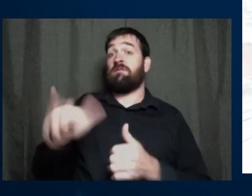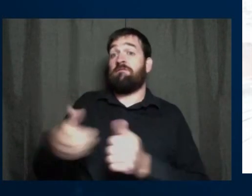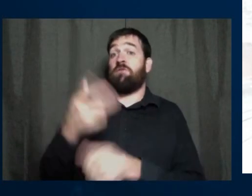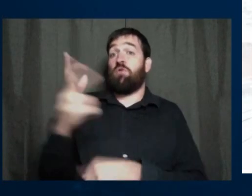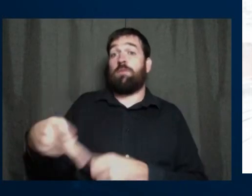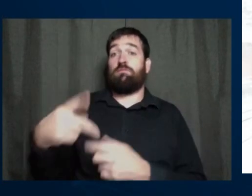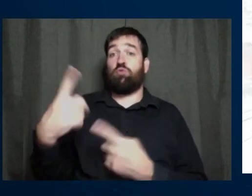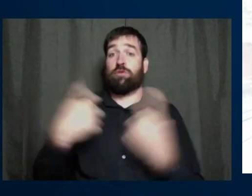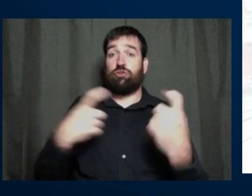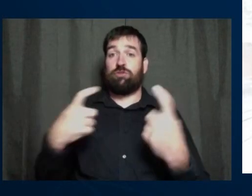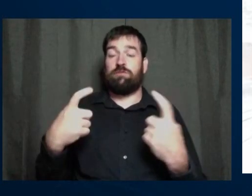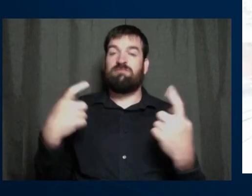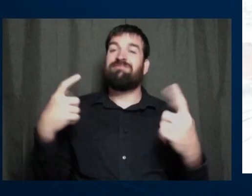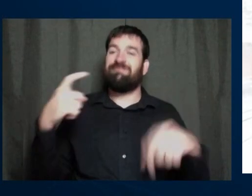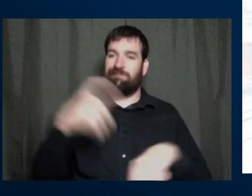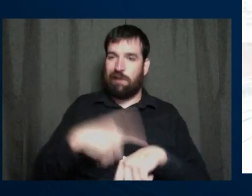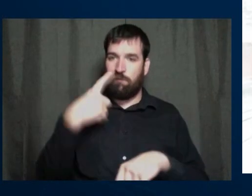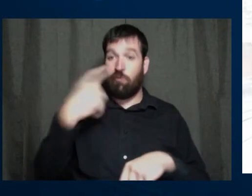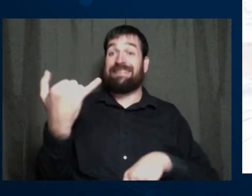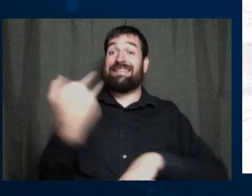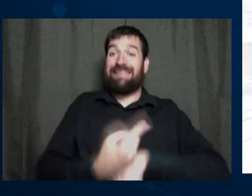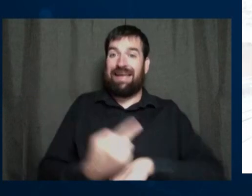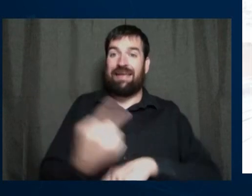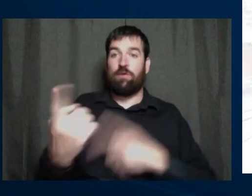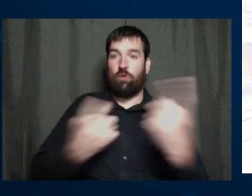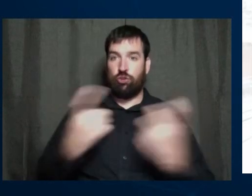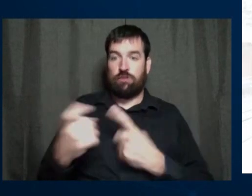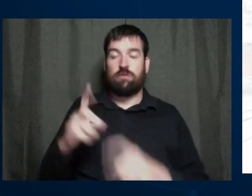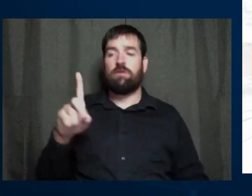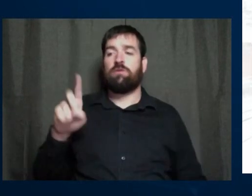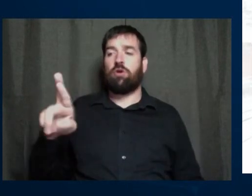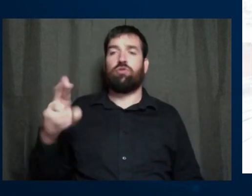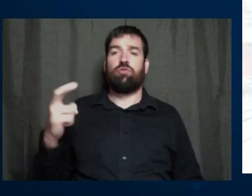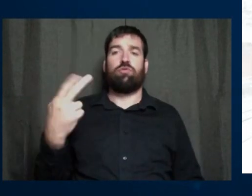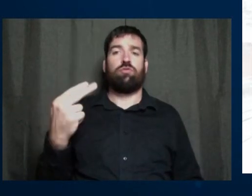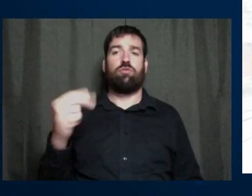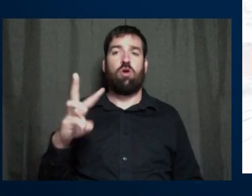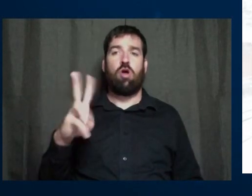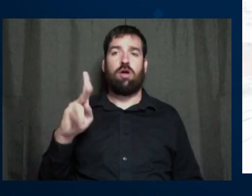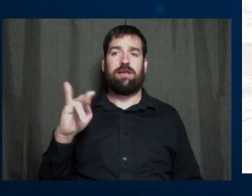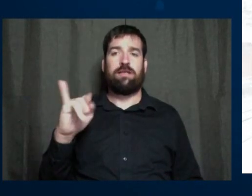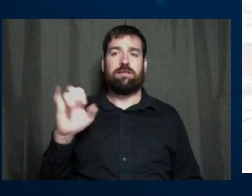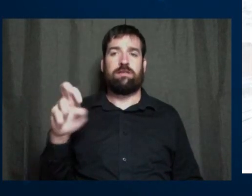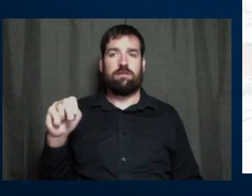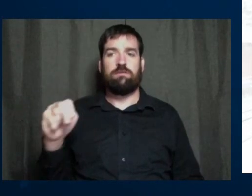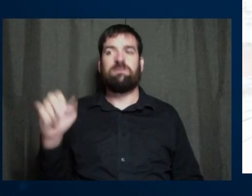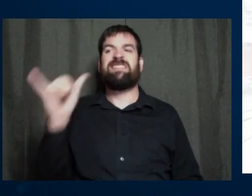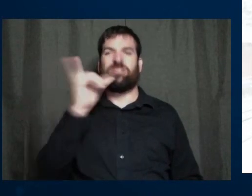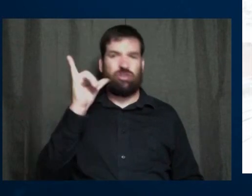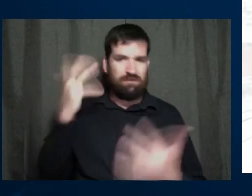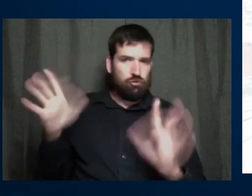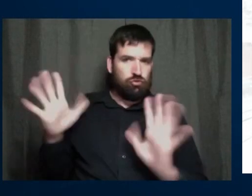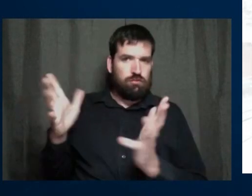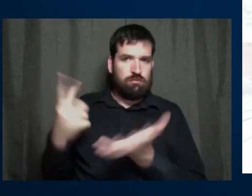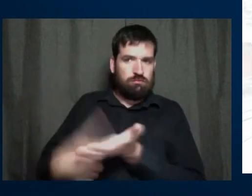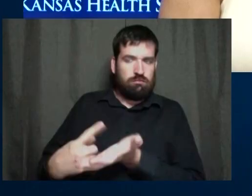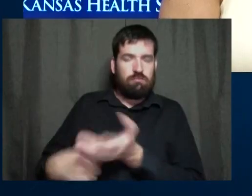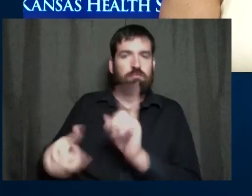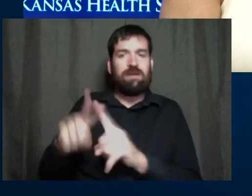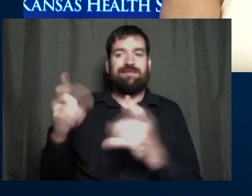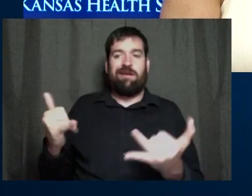great questions coming in today. Dr. Hawkinson, we talked a little bit about this yesterday, and we get several questions now about